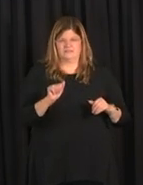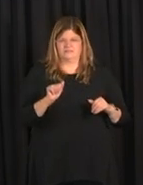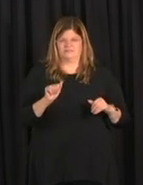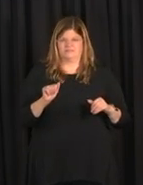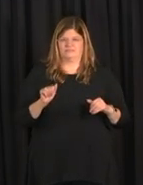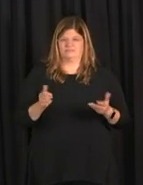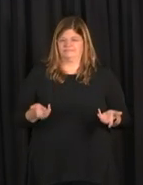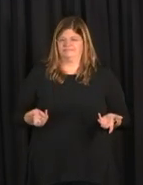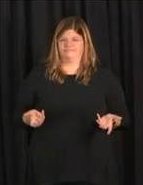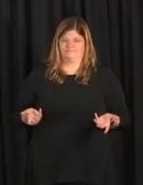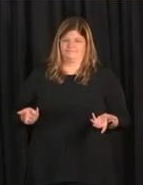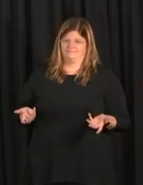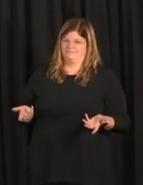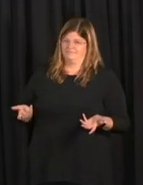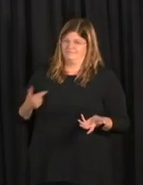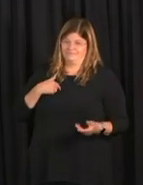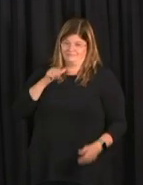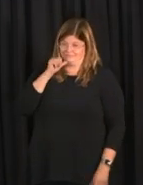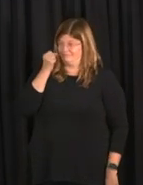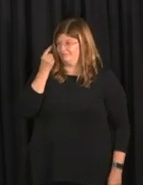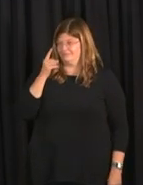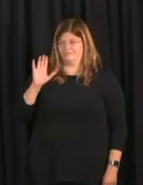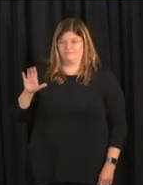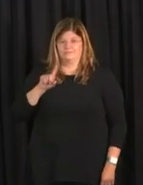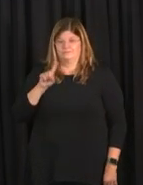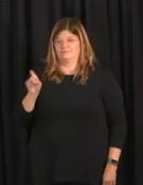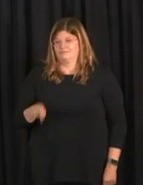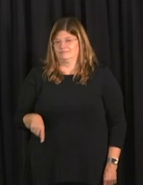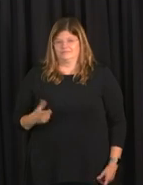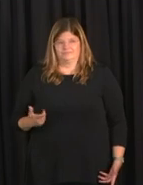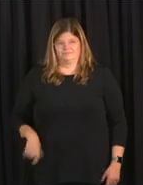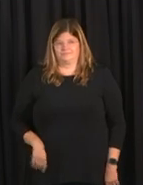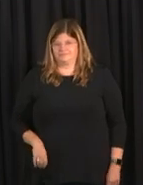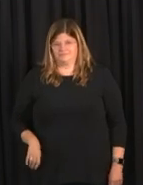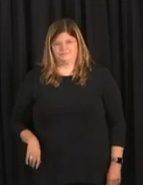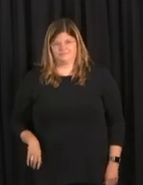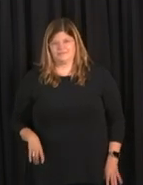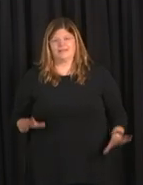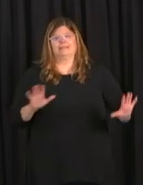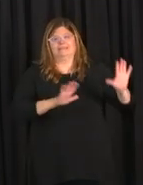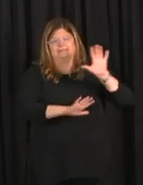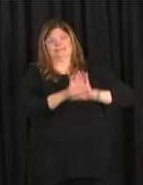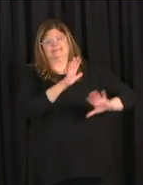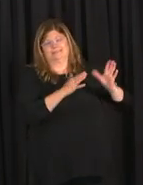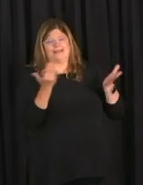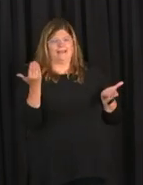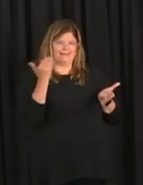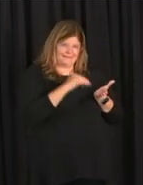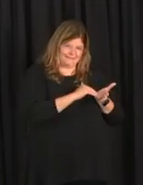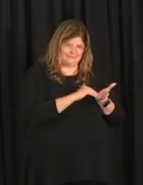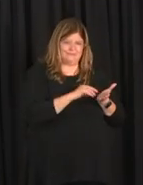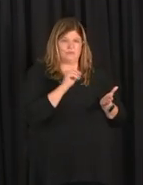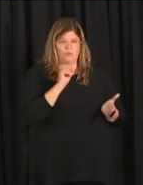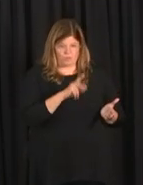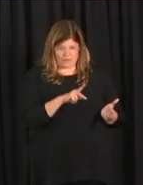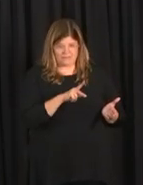we do I don't follow your question. So you had, okay. The image, this image right now